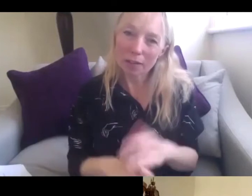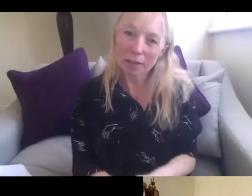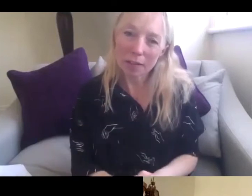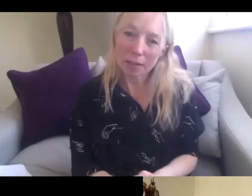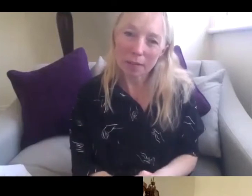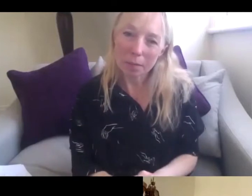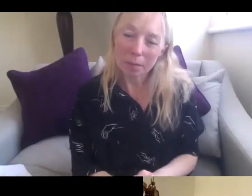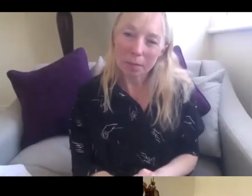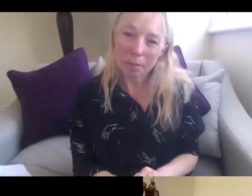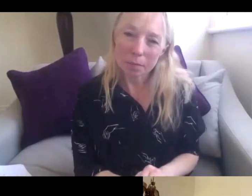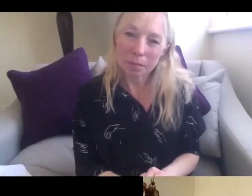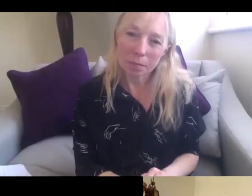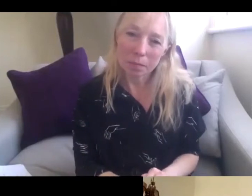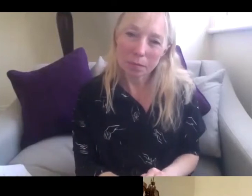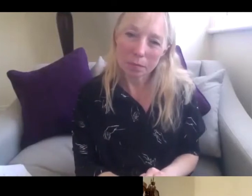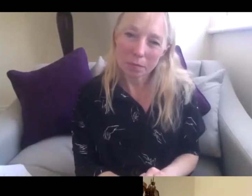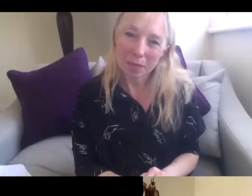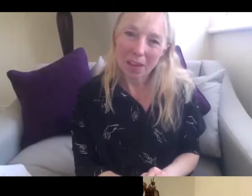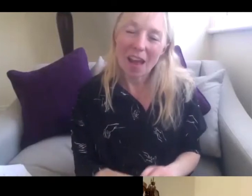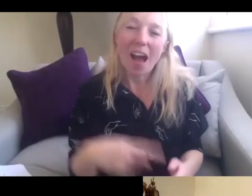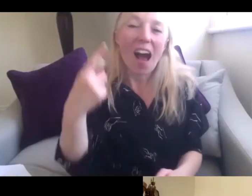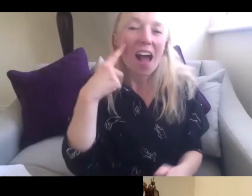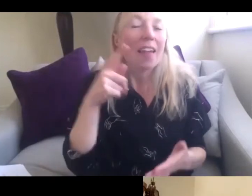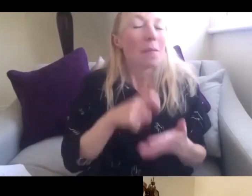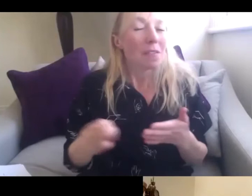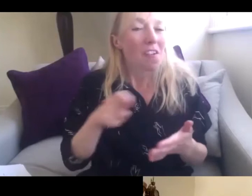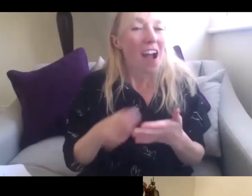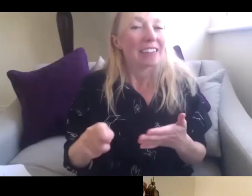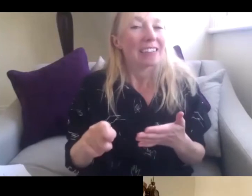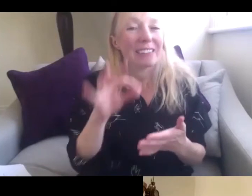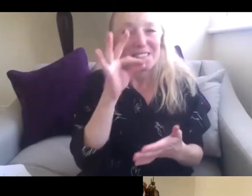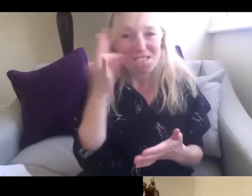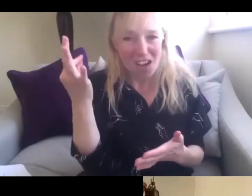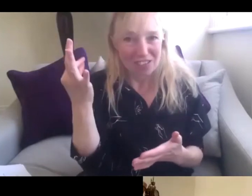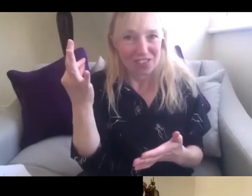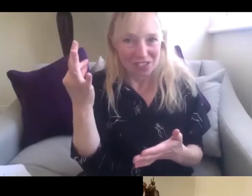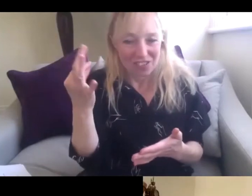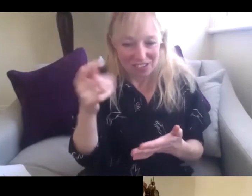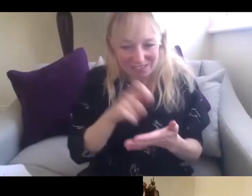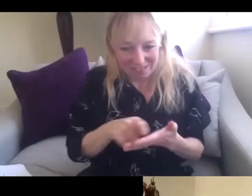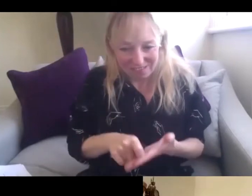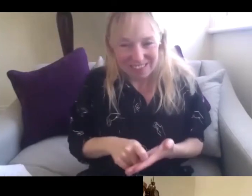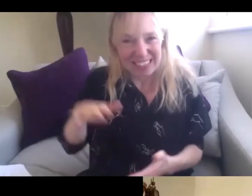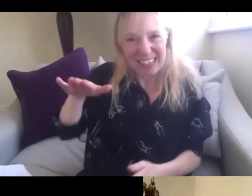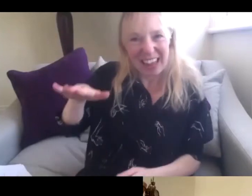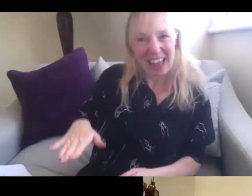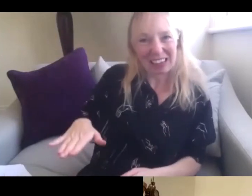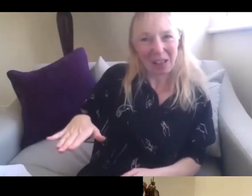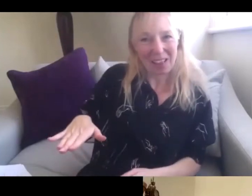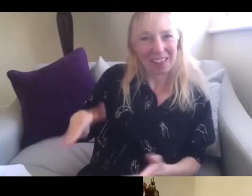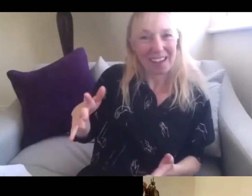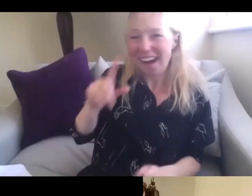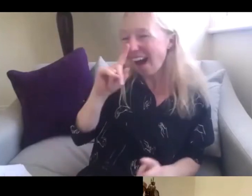I think I've been writing in French since I was very little. I can't really remember a time where I wasn't